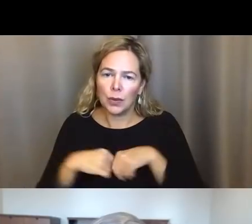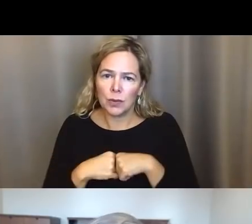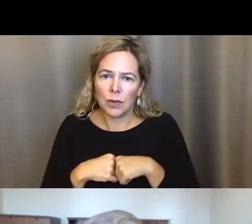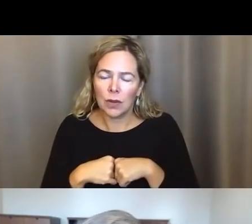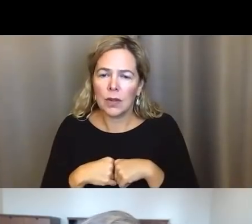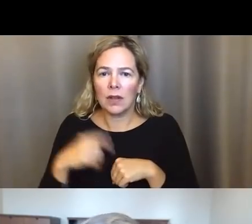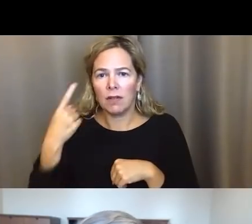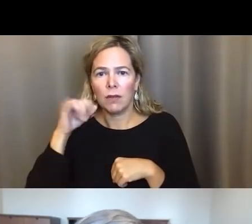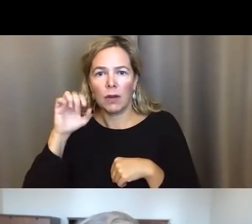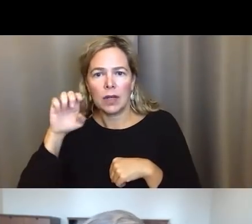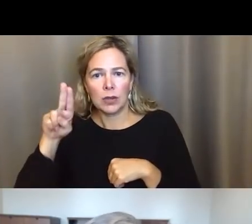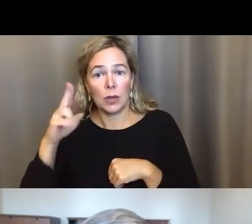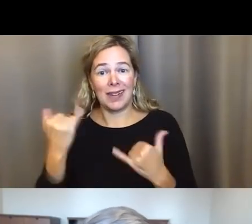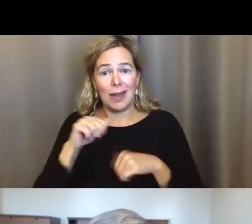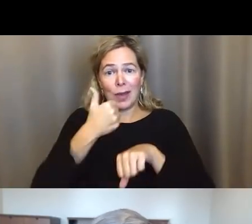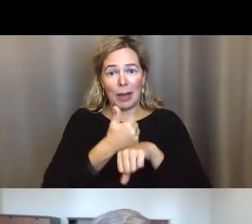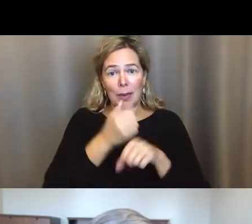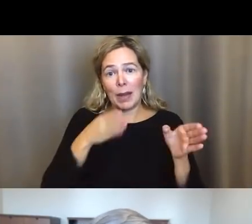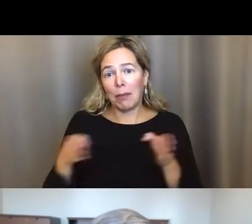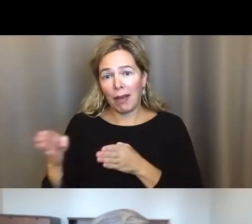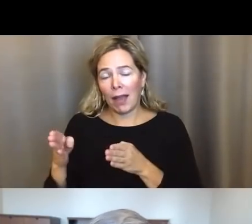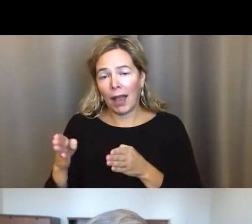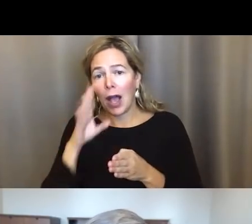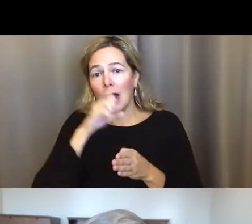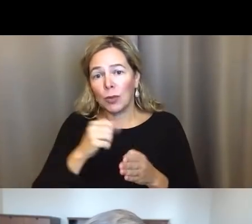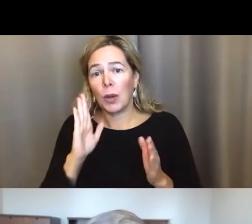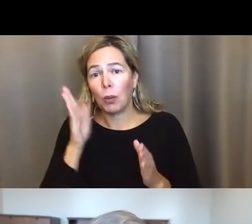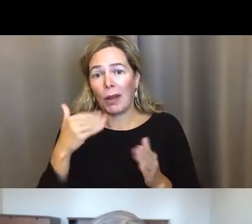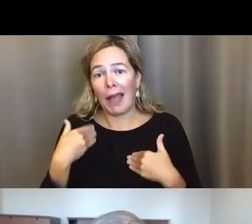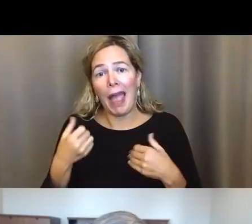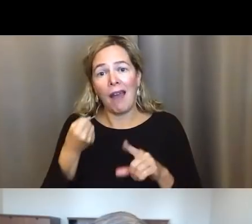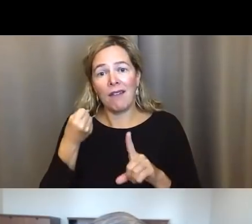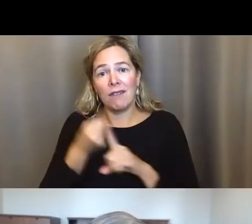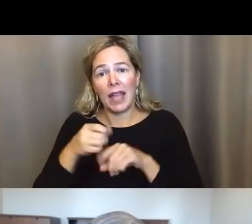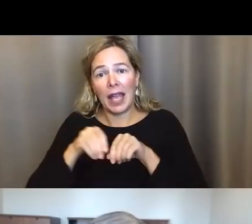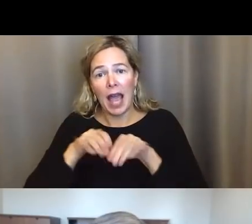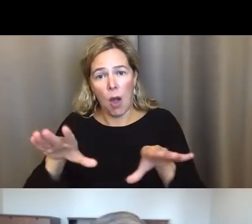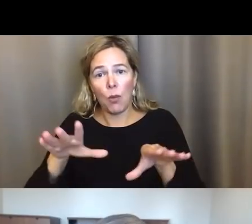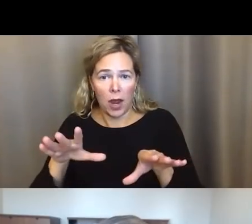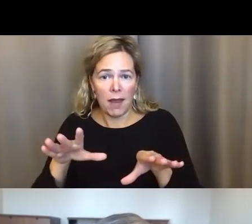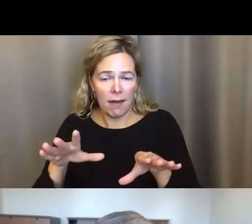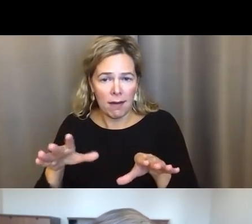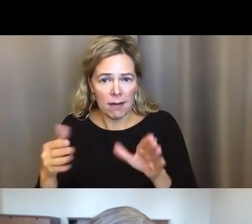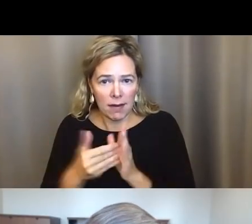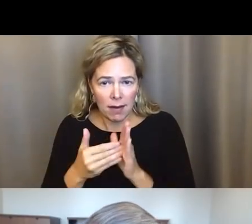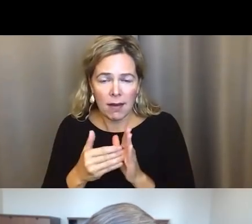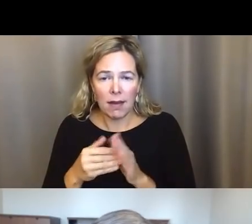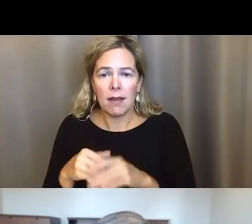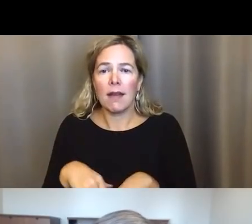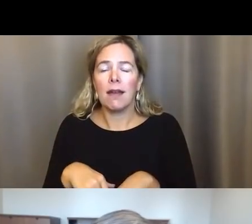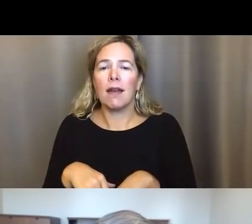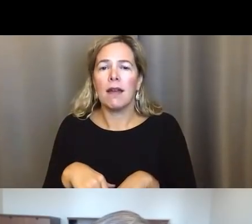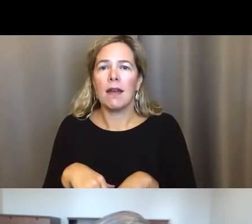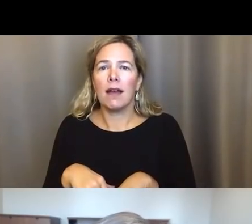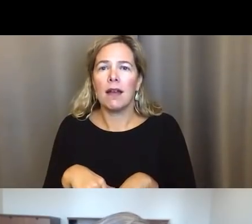right now, assuming that we'll at least have an acute cluster outbreak. And if you go to the next slide, you can see